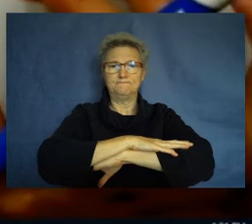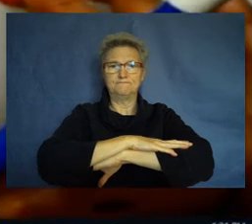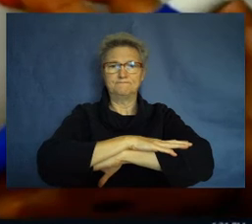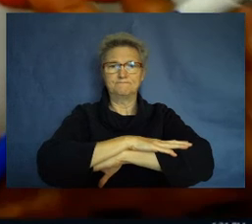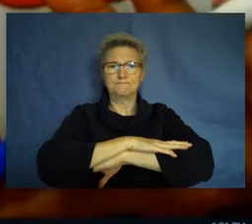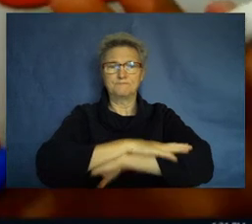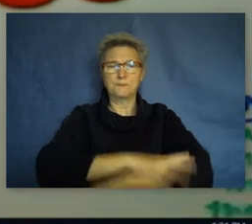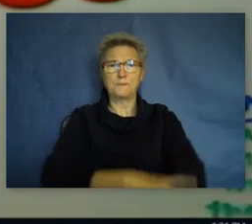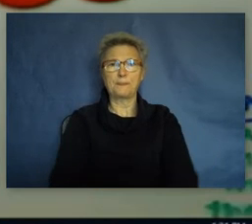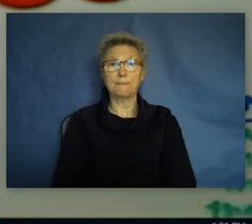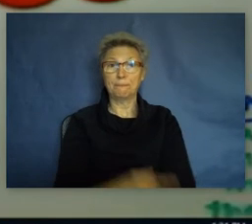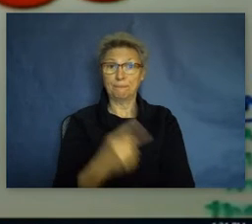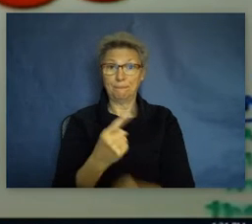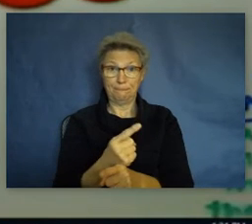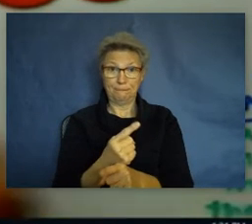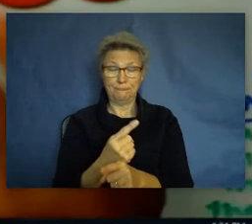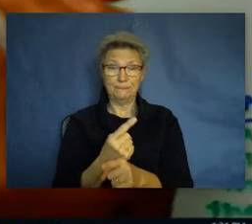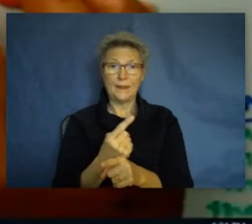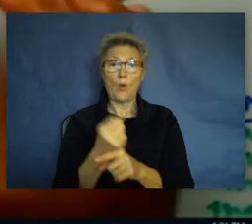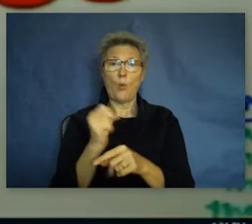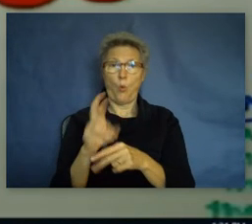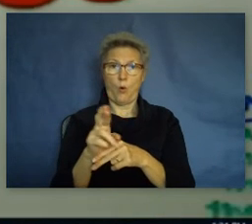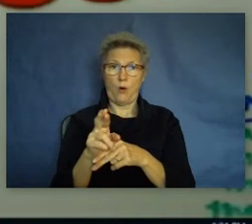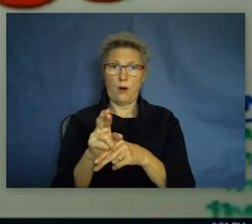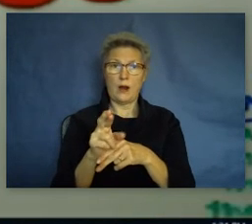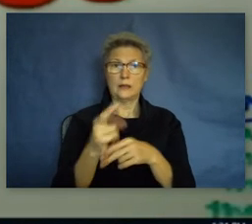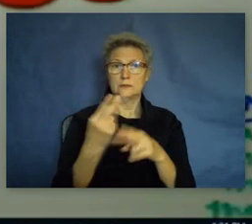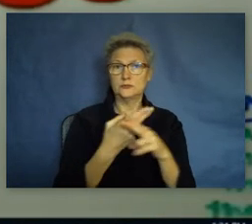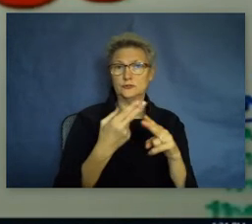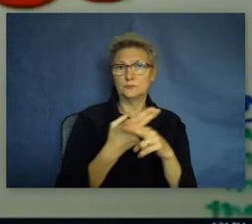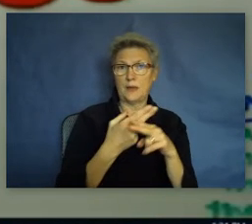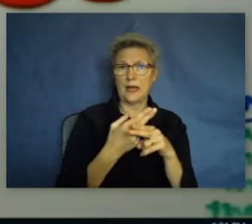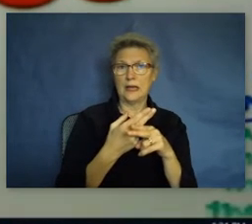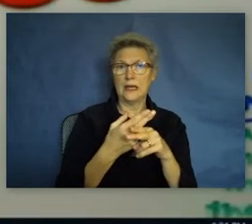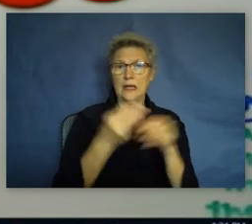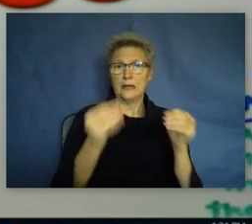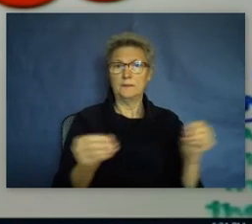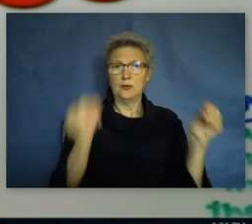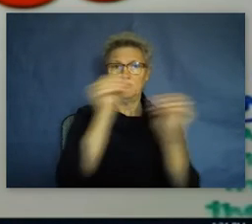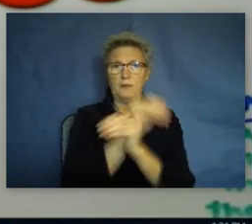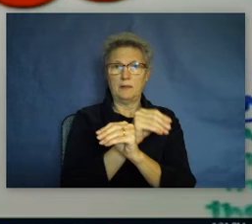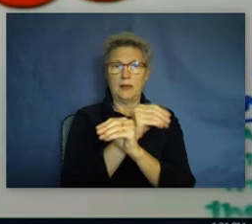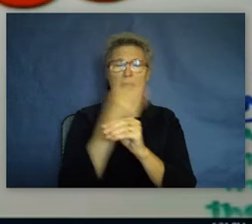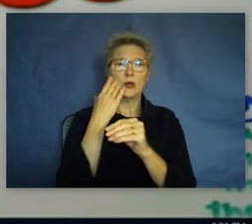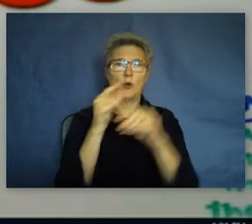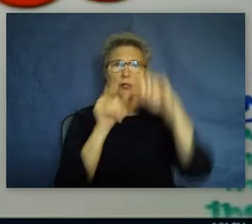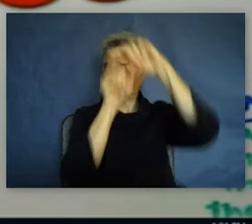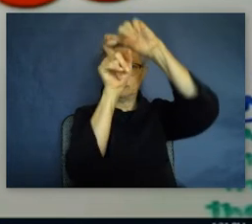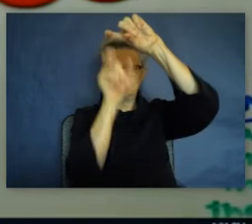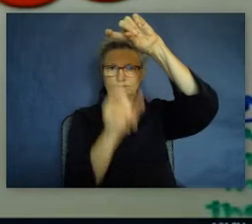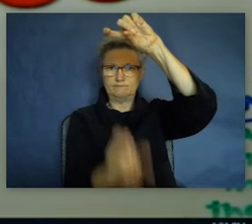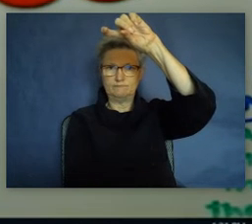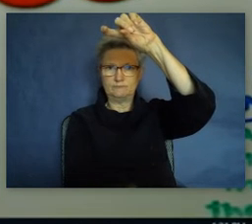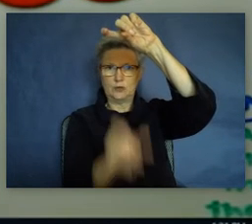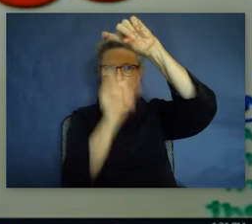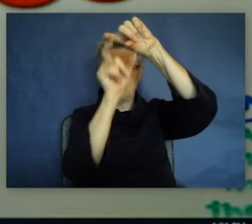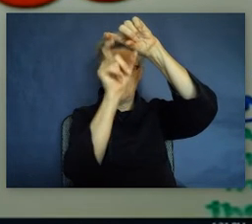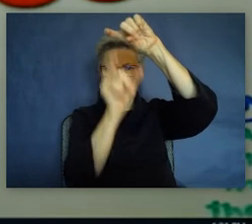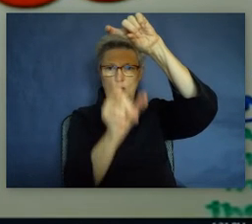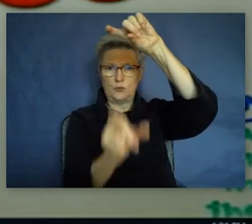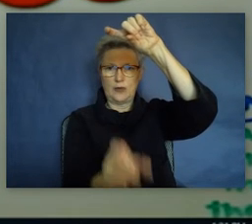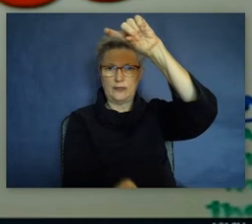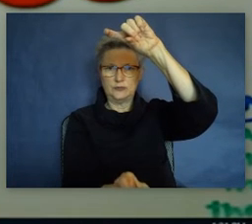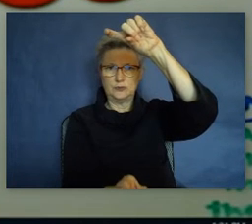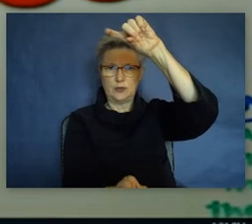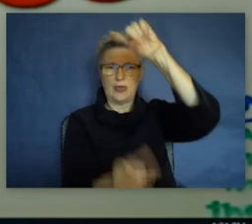of 13, right? Or I could use my commutative property, and I know that I could switch this all around and